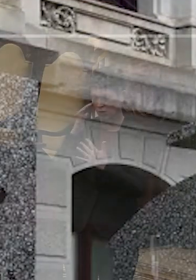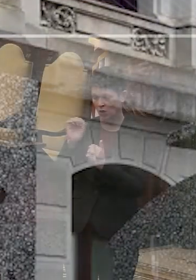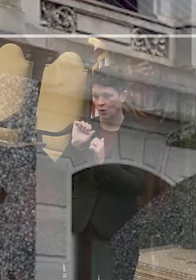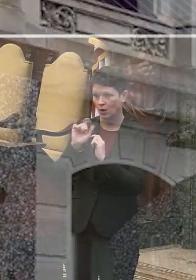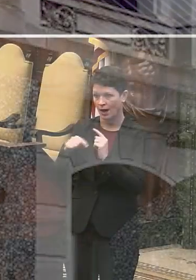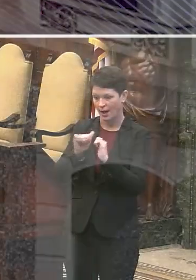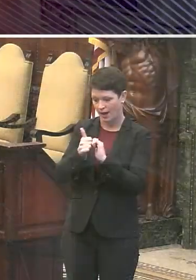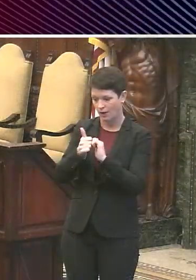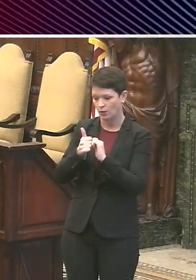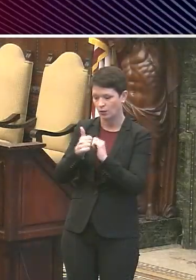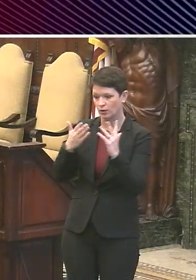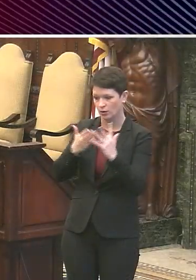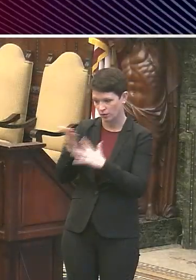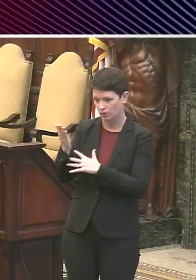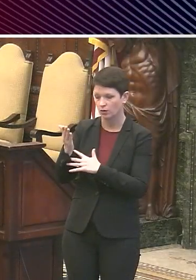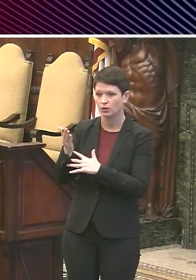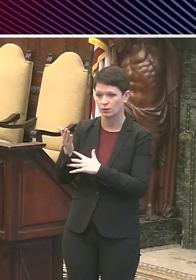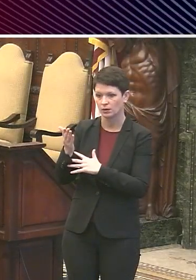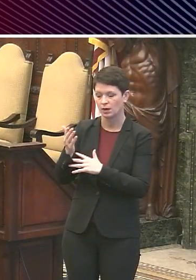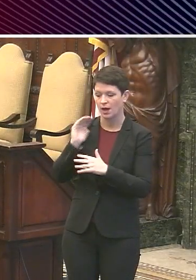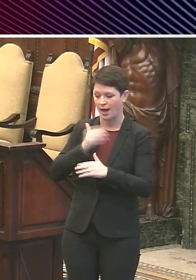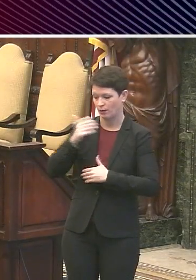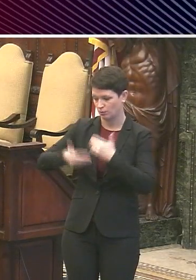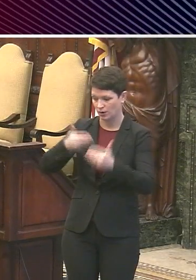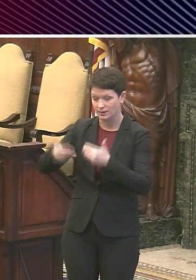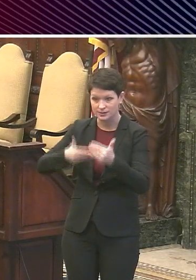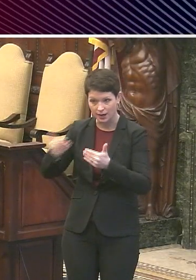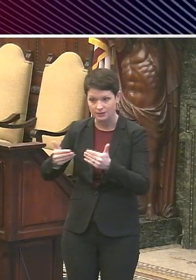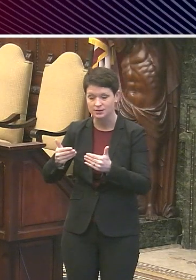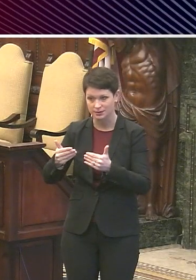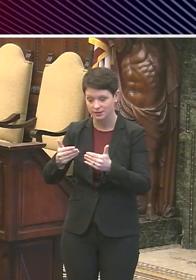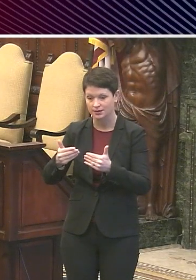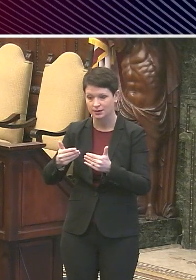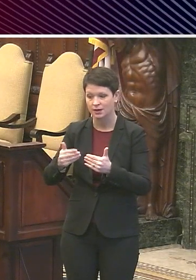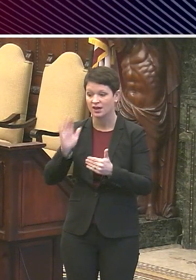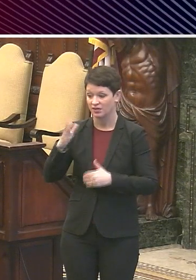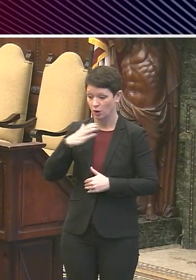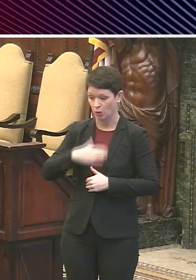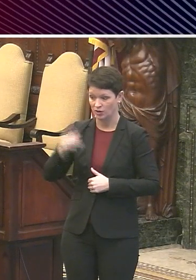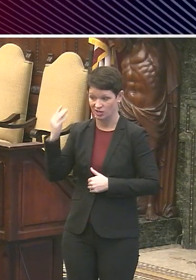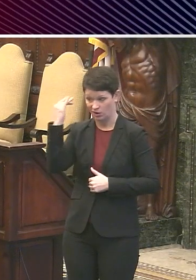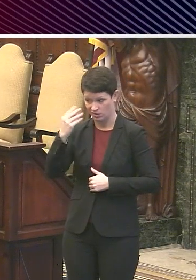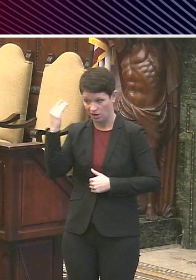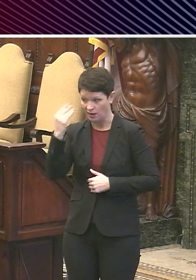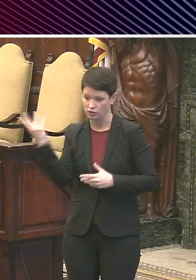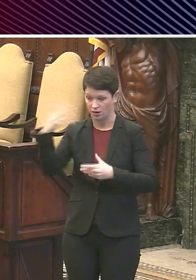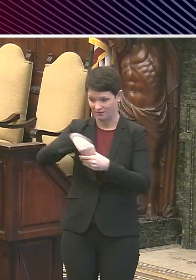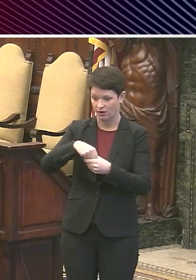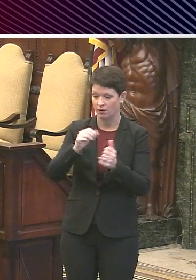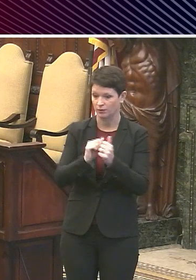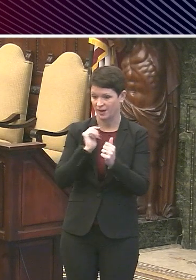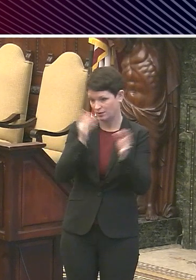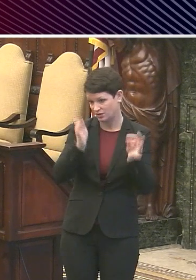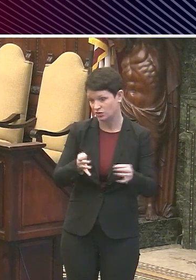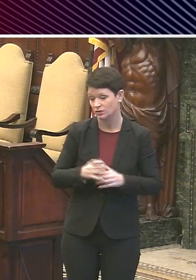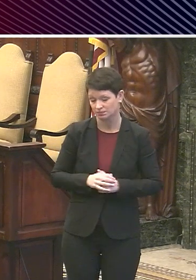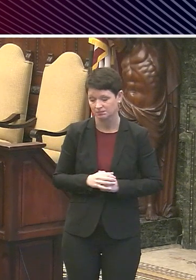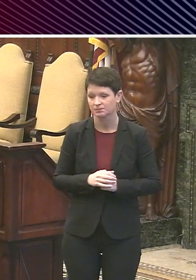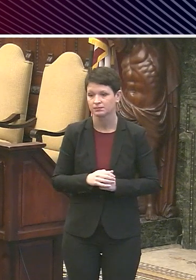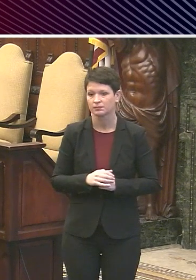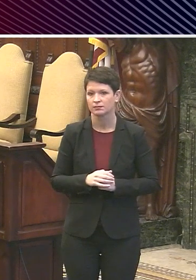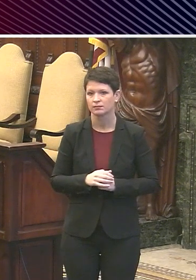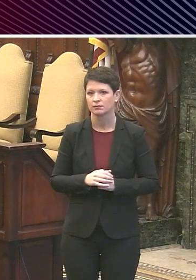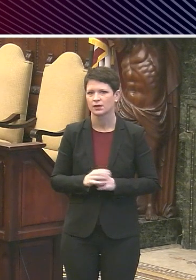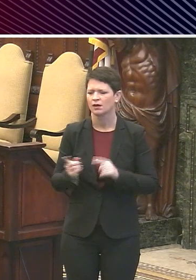through our budget process that their wishes or their thoughts are taken into consideration. And